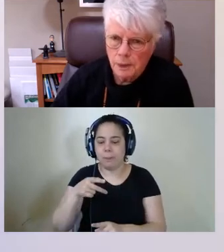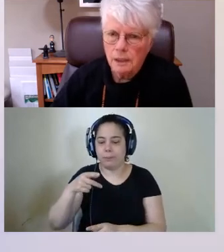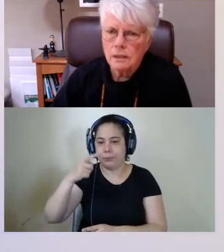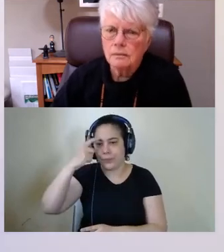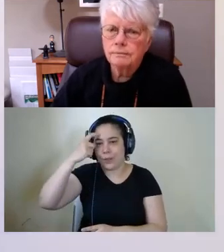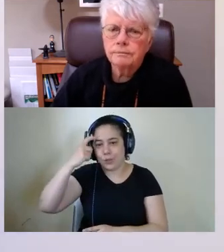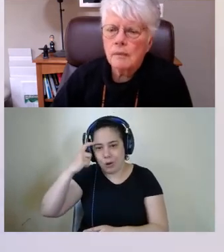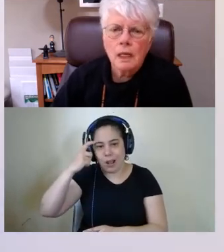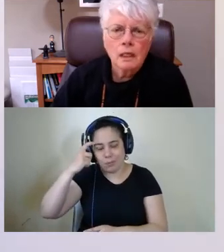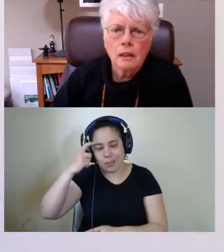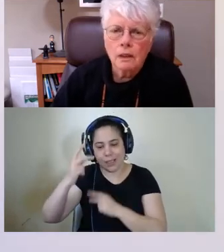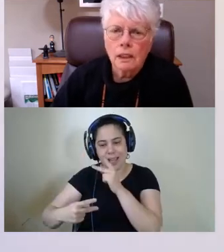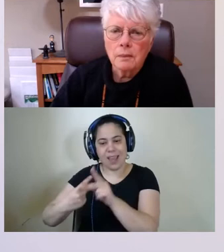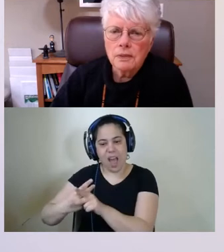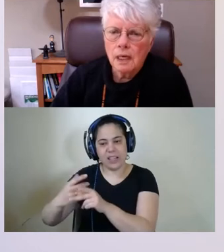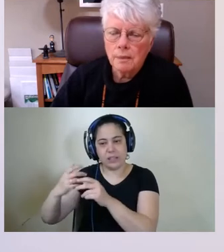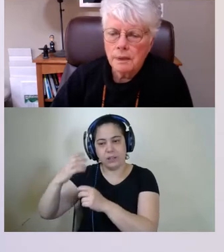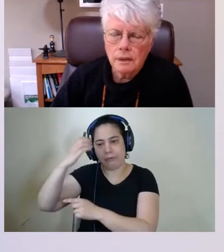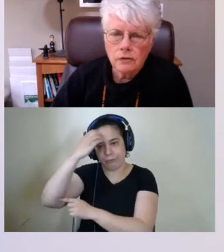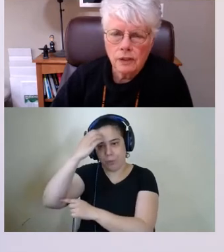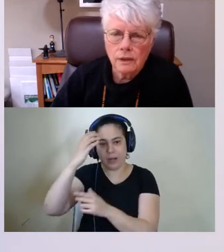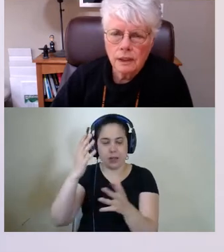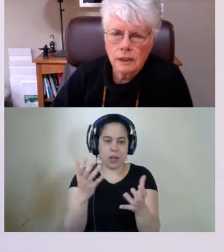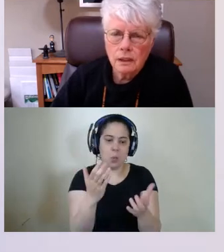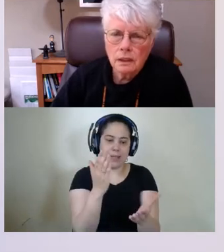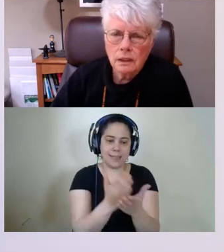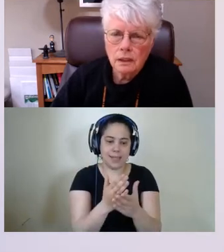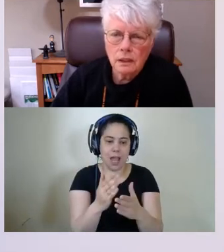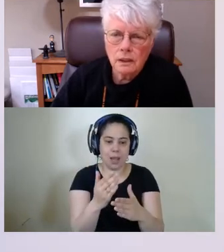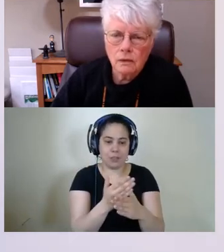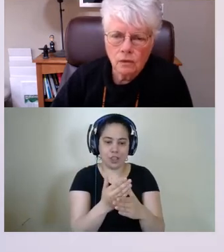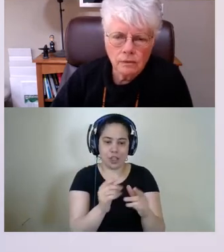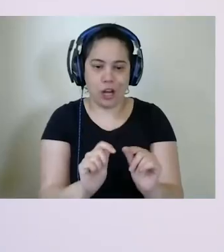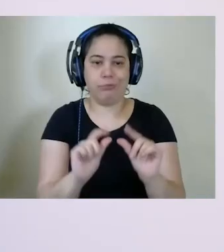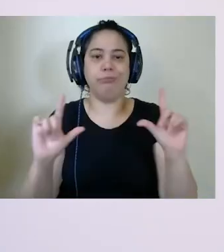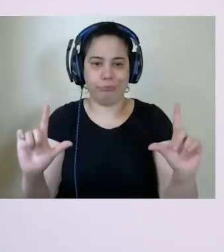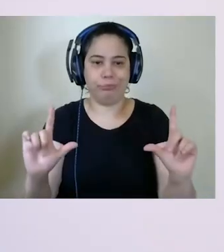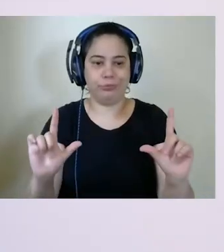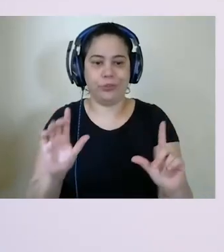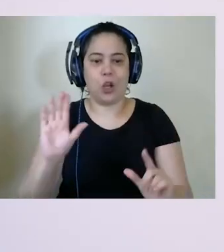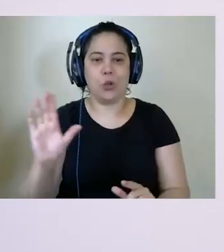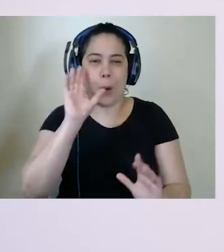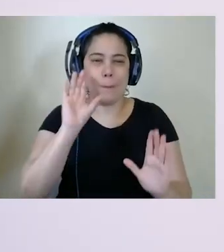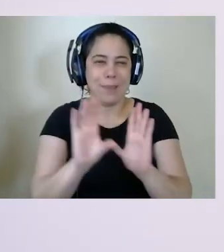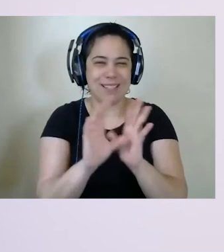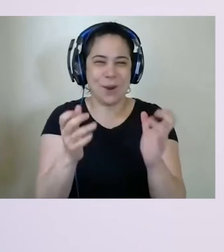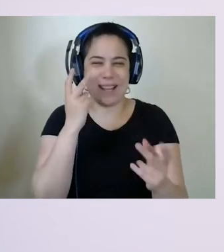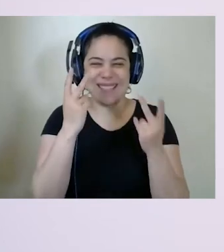these brains. Okay, let me stop the sharing. Get all of your pictures online. Okay.